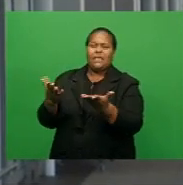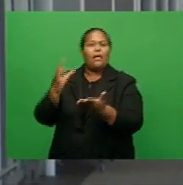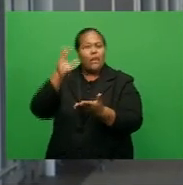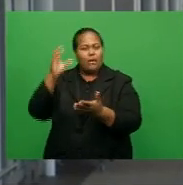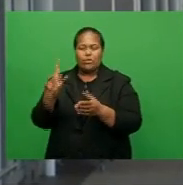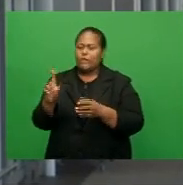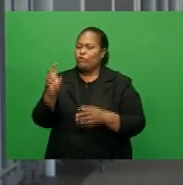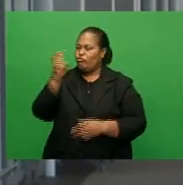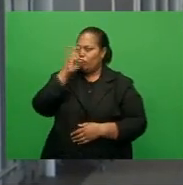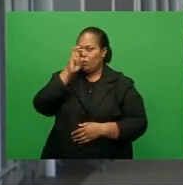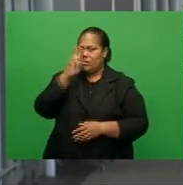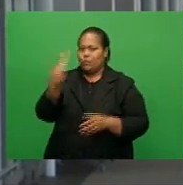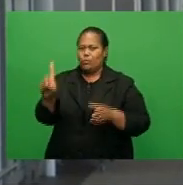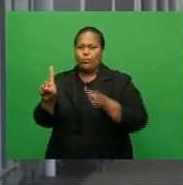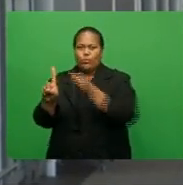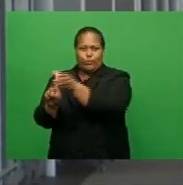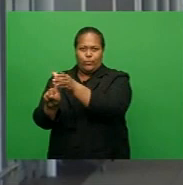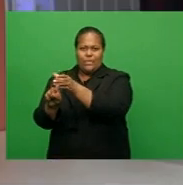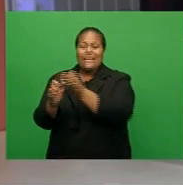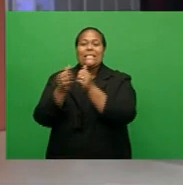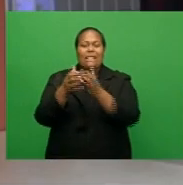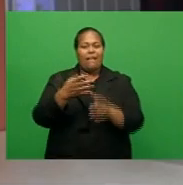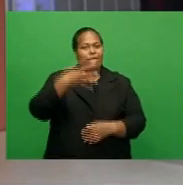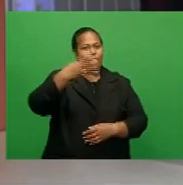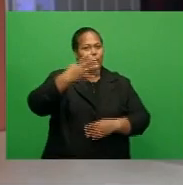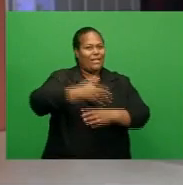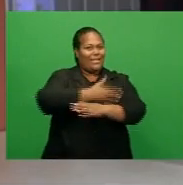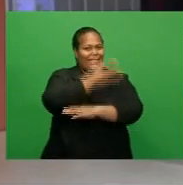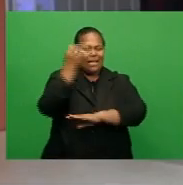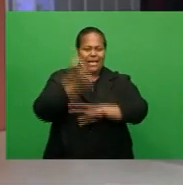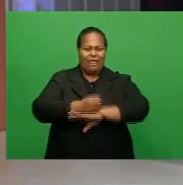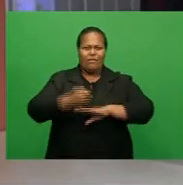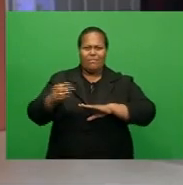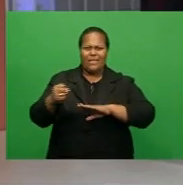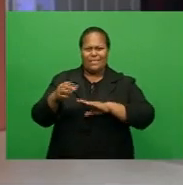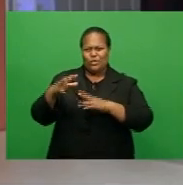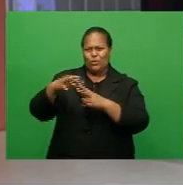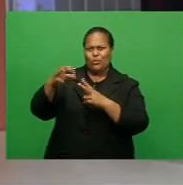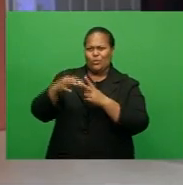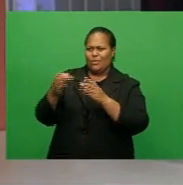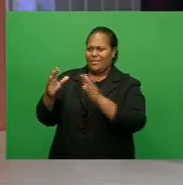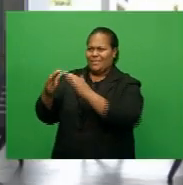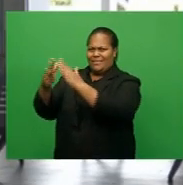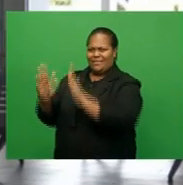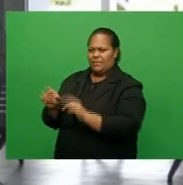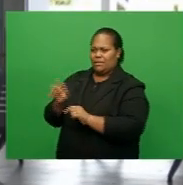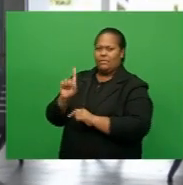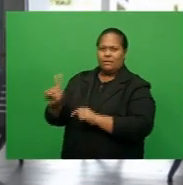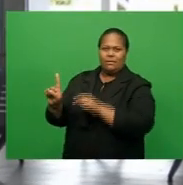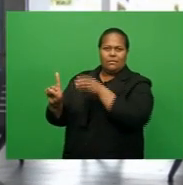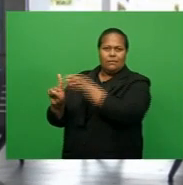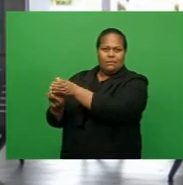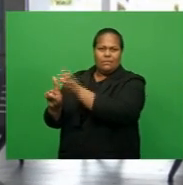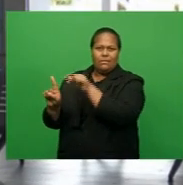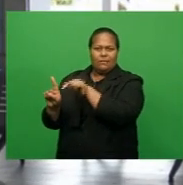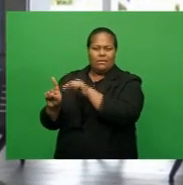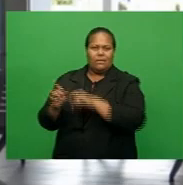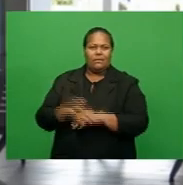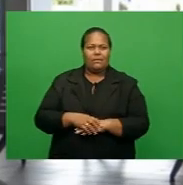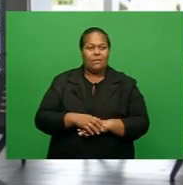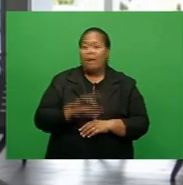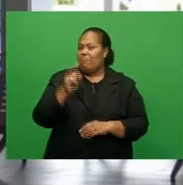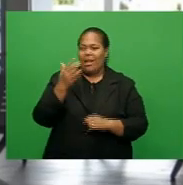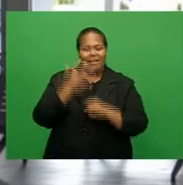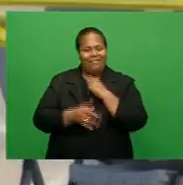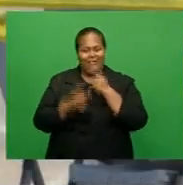began the compulsory 14-day quarantine at a government-designated facility. The ministry says the patient has not displayed